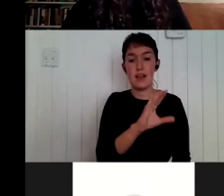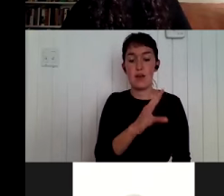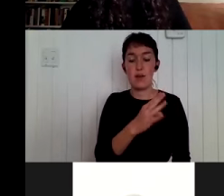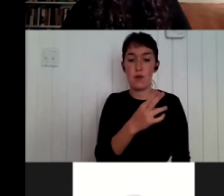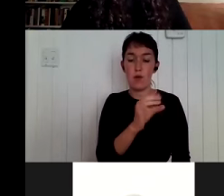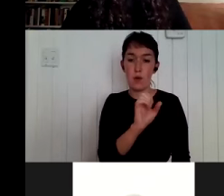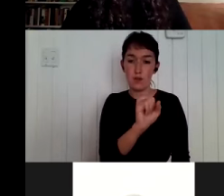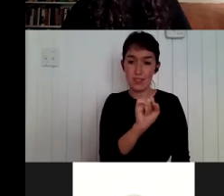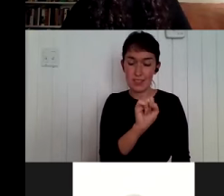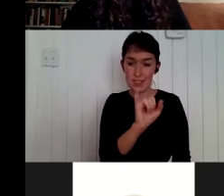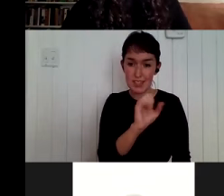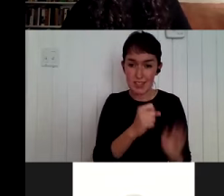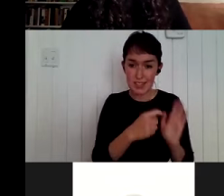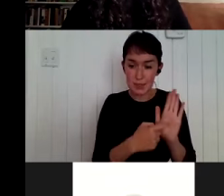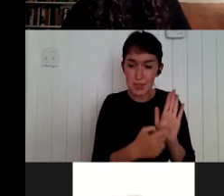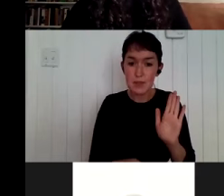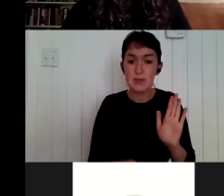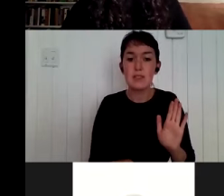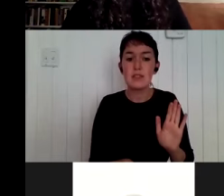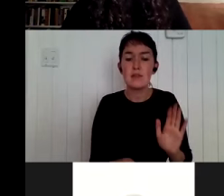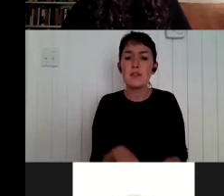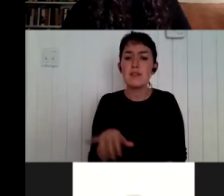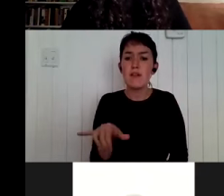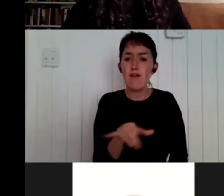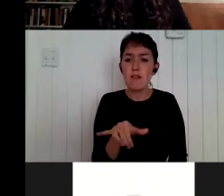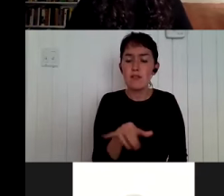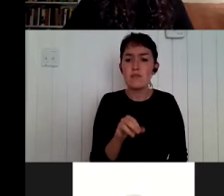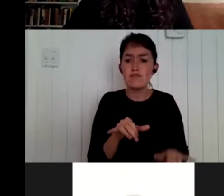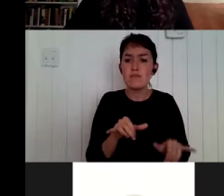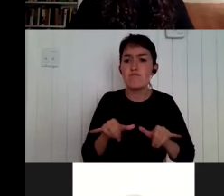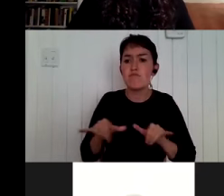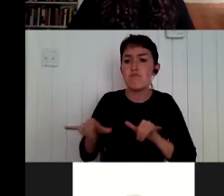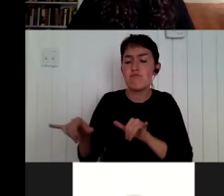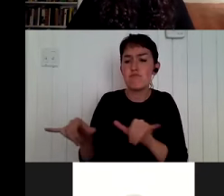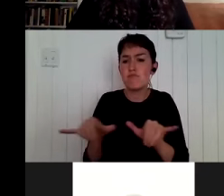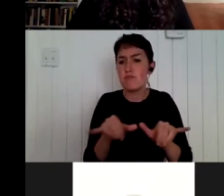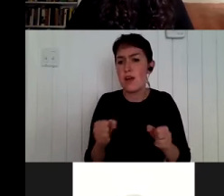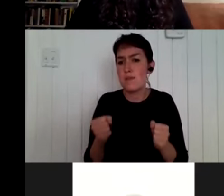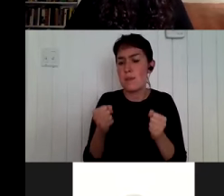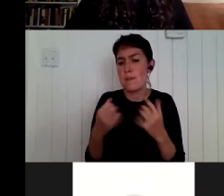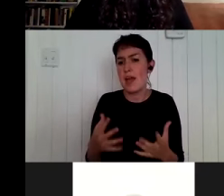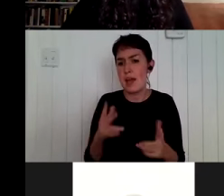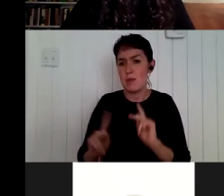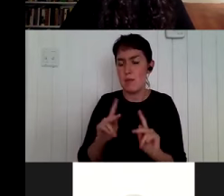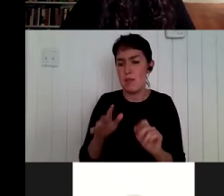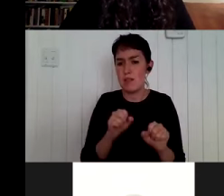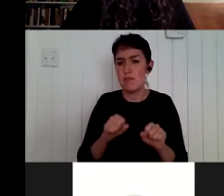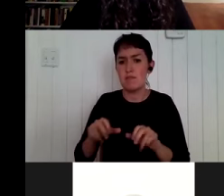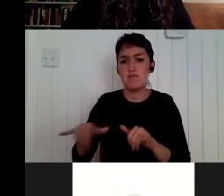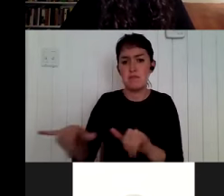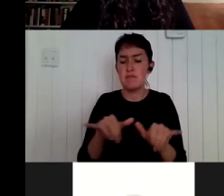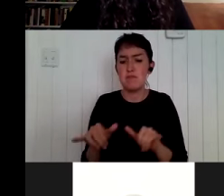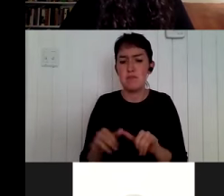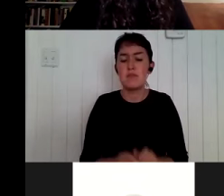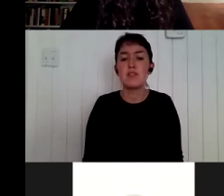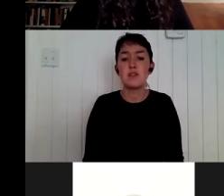they're also sort of pervasive across the entire population of individuals. So you can have these groups of individuals that are at clinical high